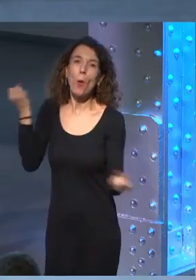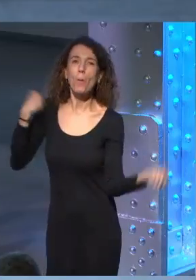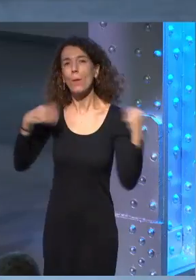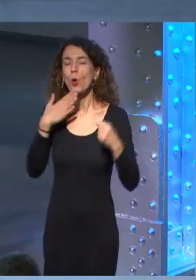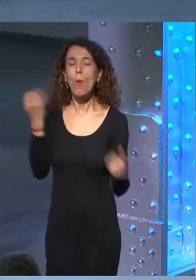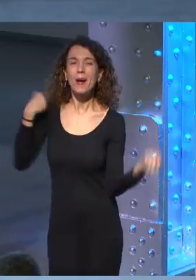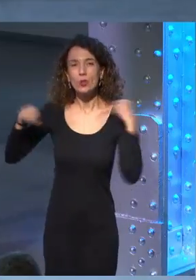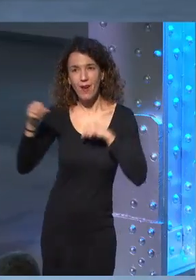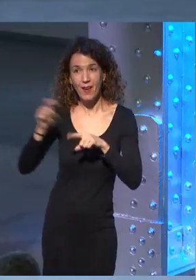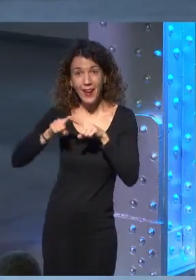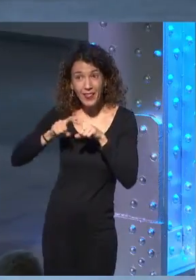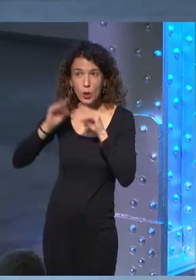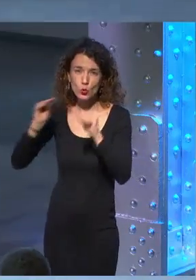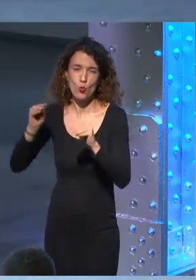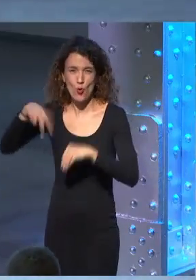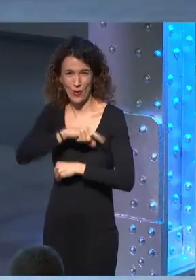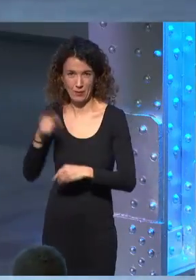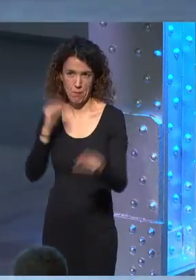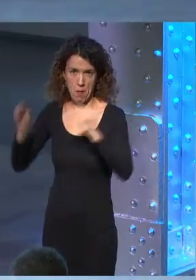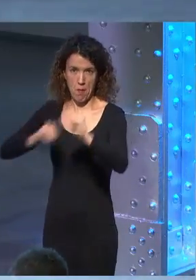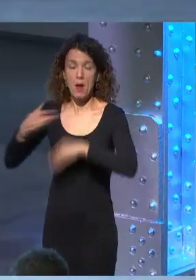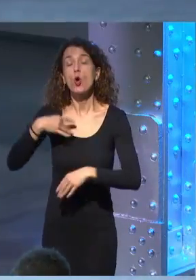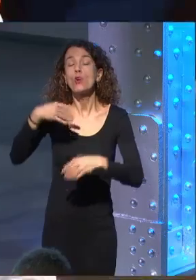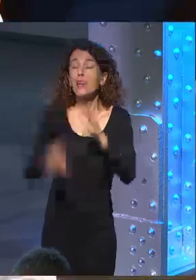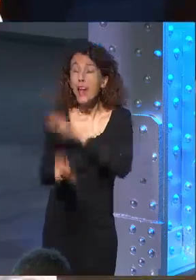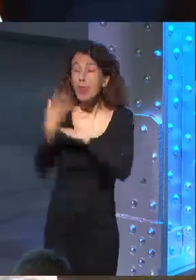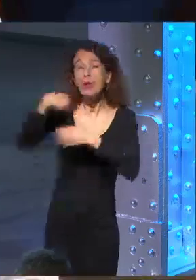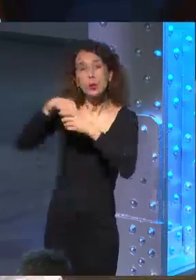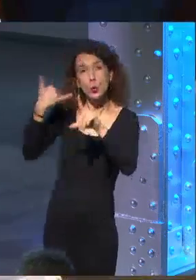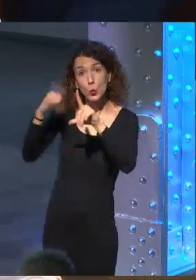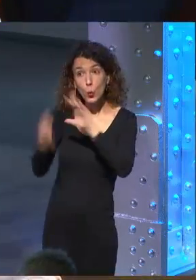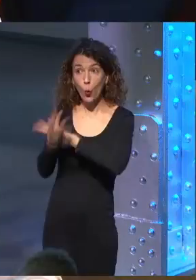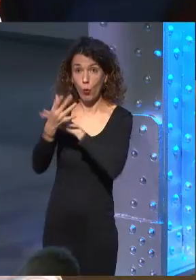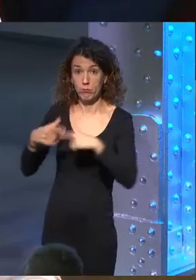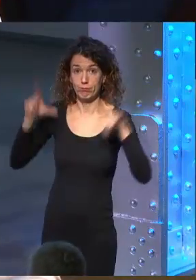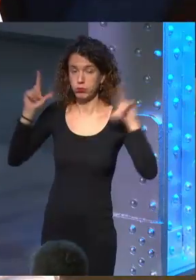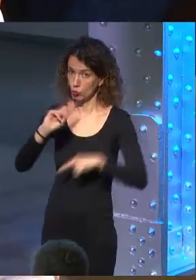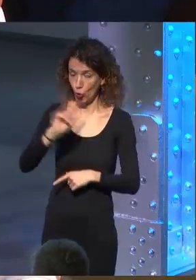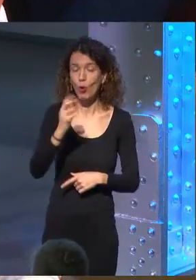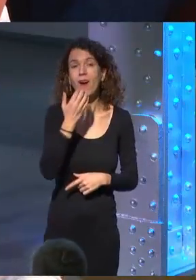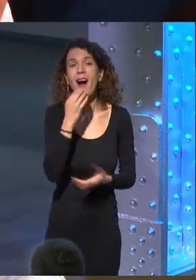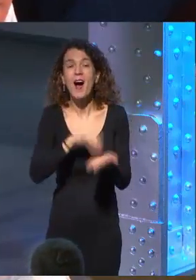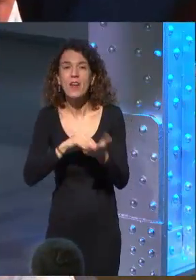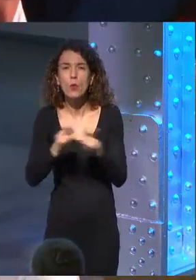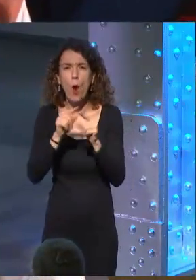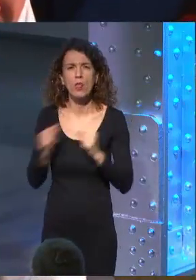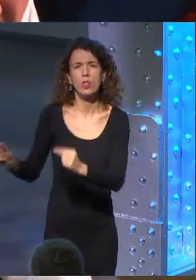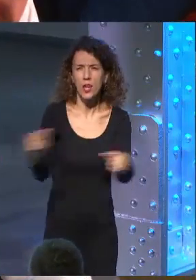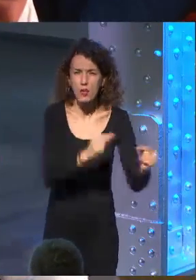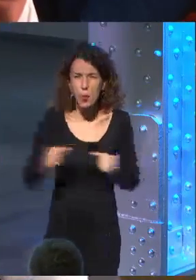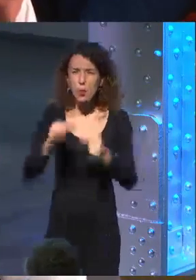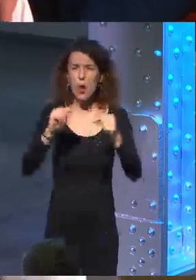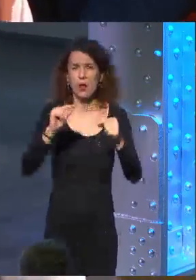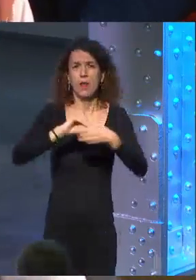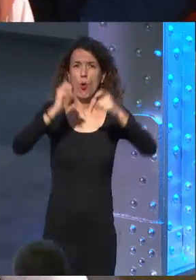that what you're watching in the video is a character, it's not a person itself. No, I'm not talking about the YouTube's content creator